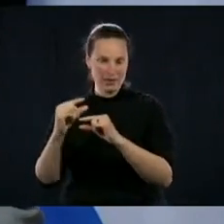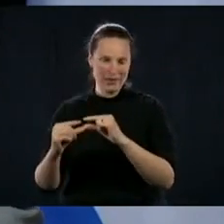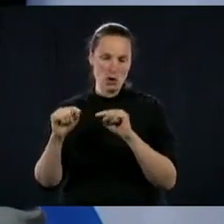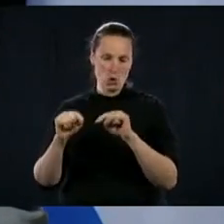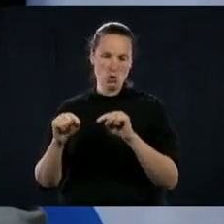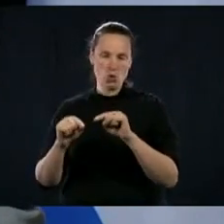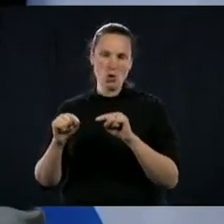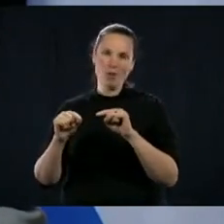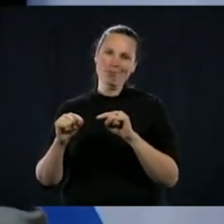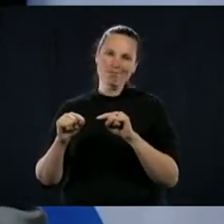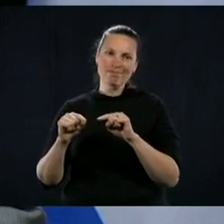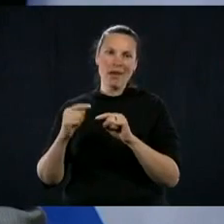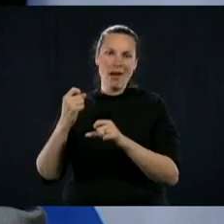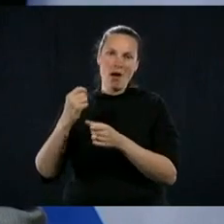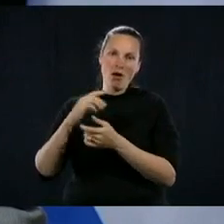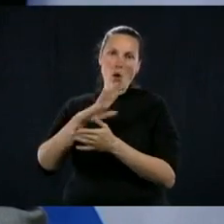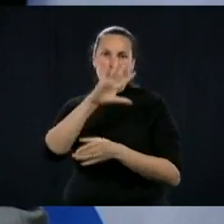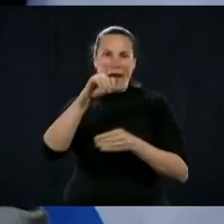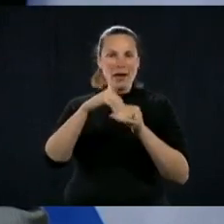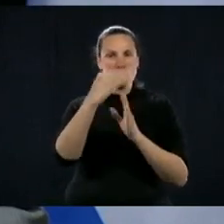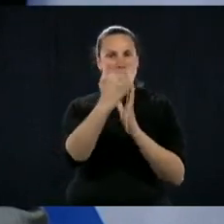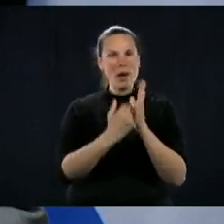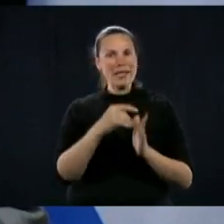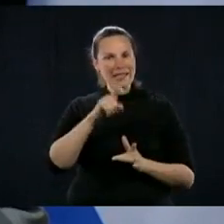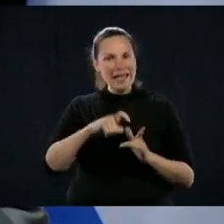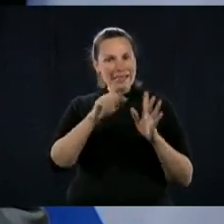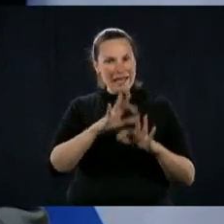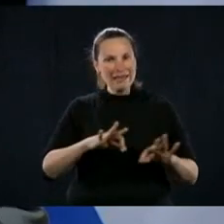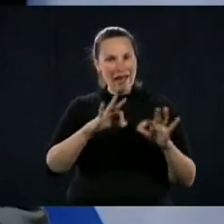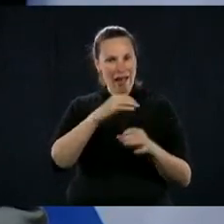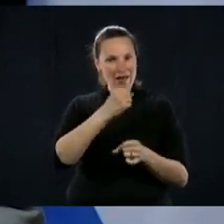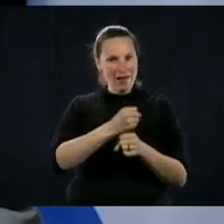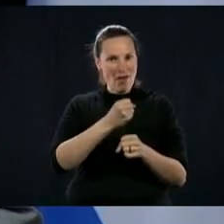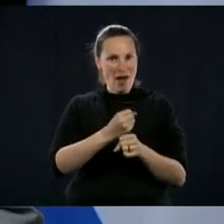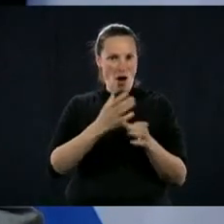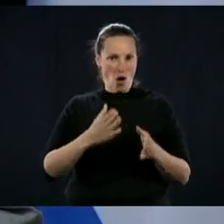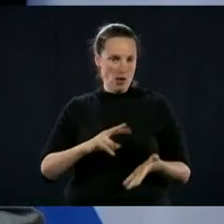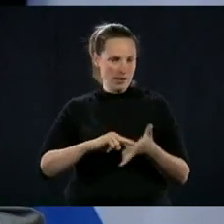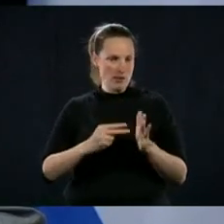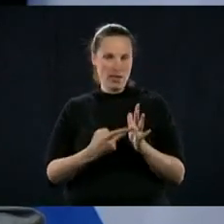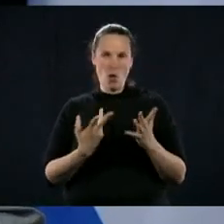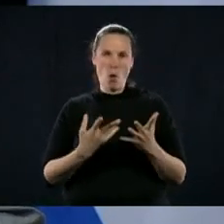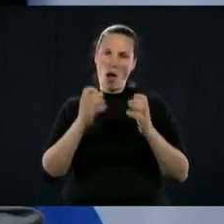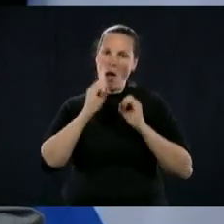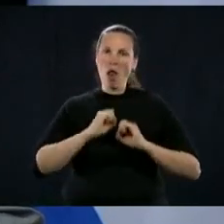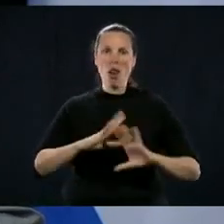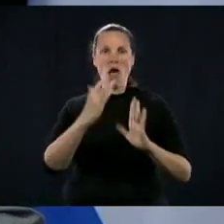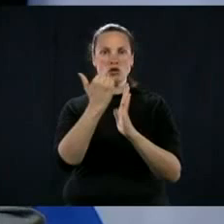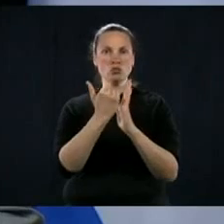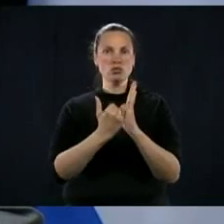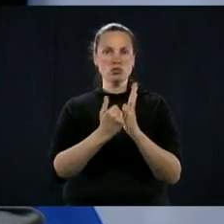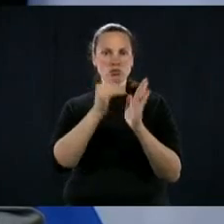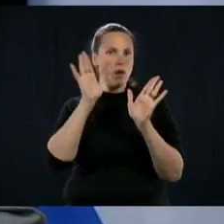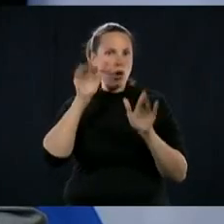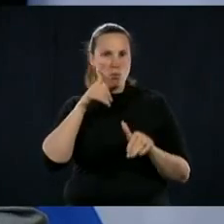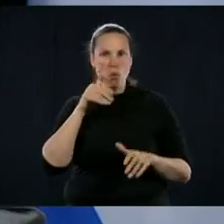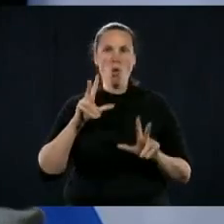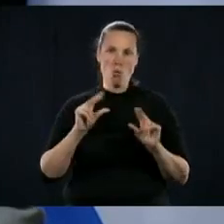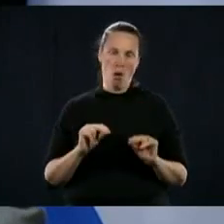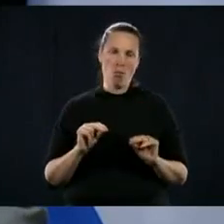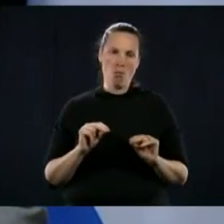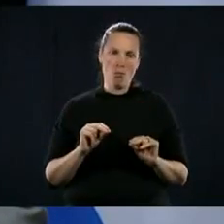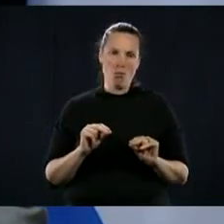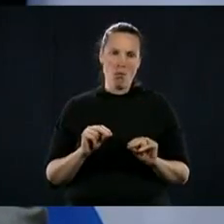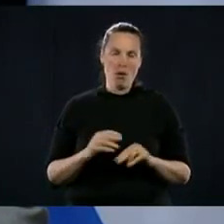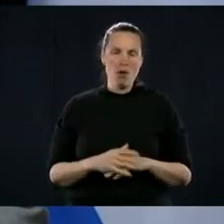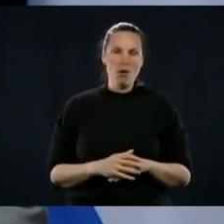activities, as being a new definition of essential workers. It doesn't mean that we stop the